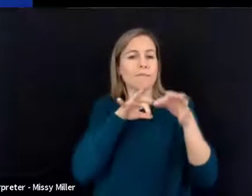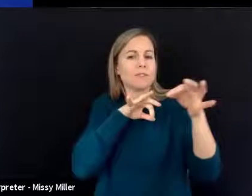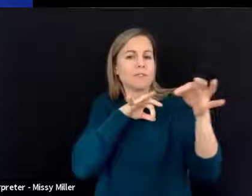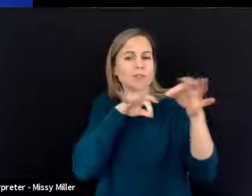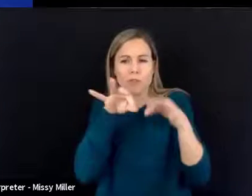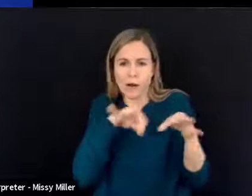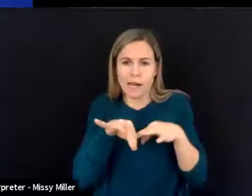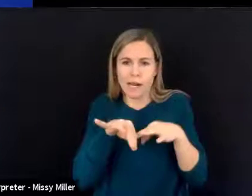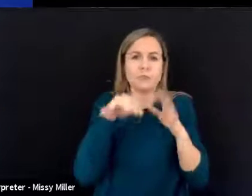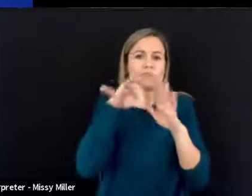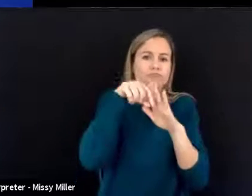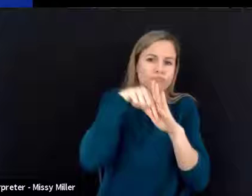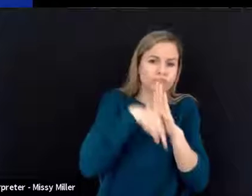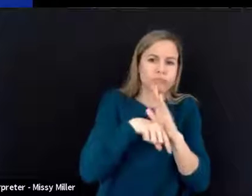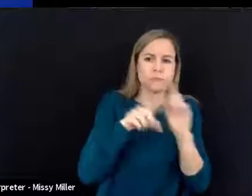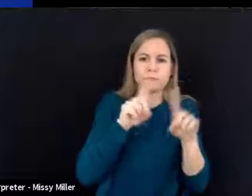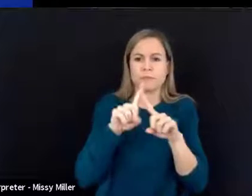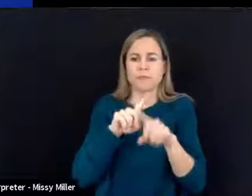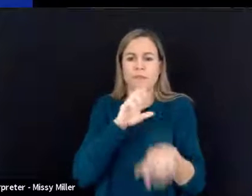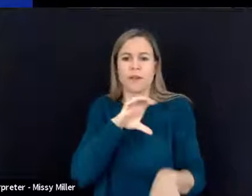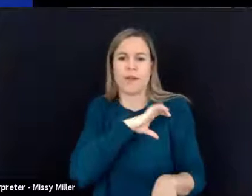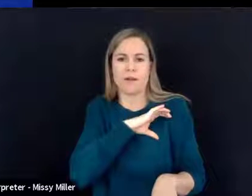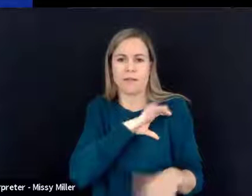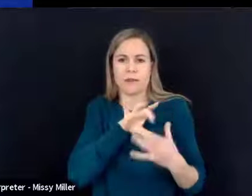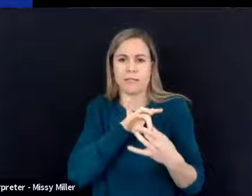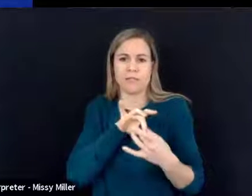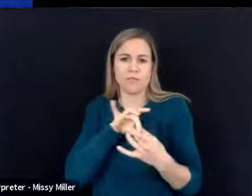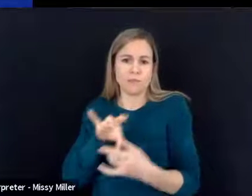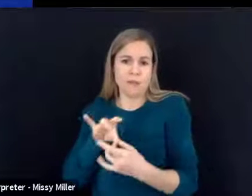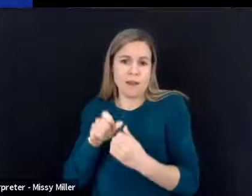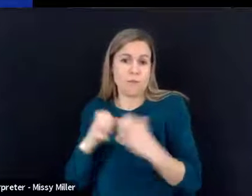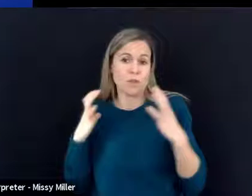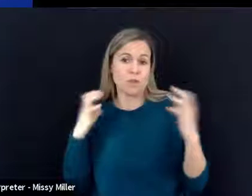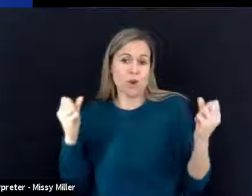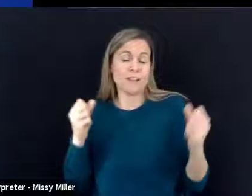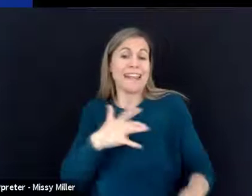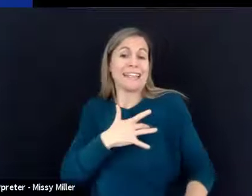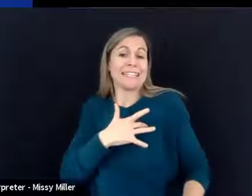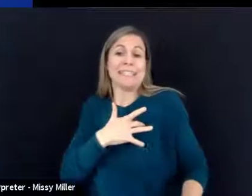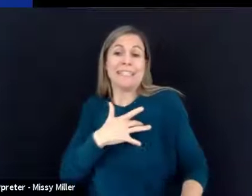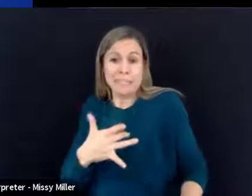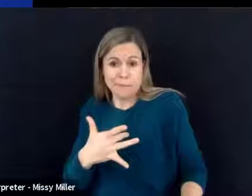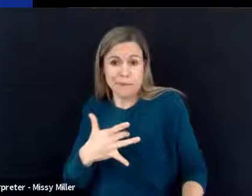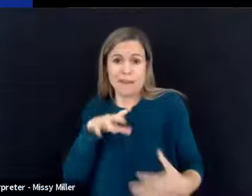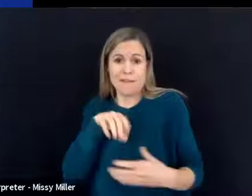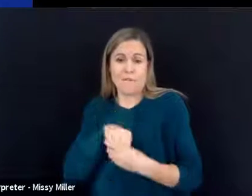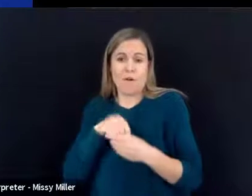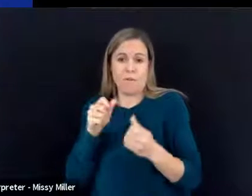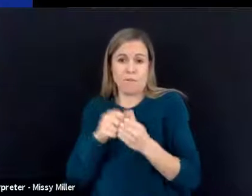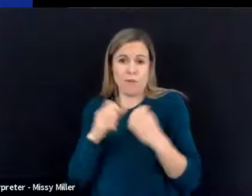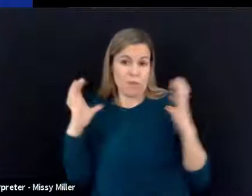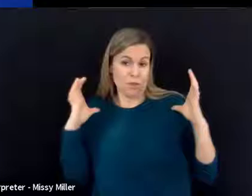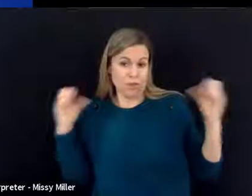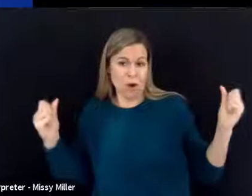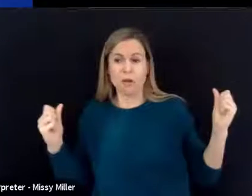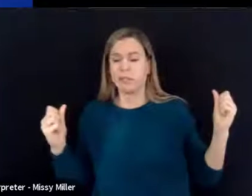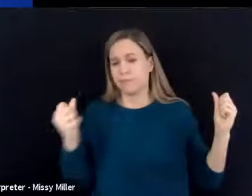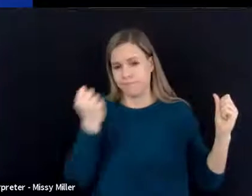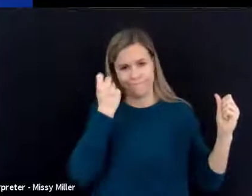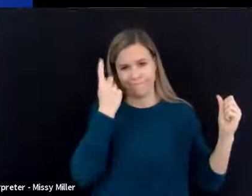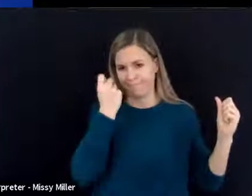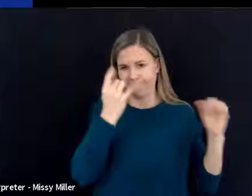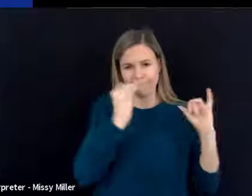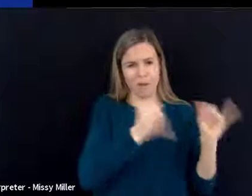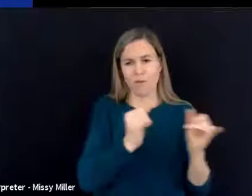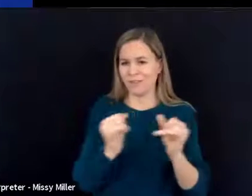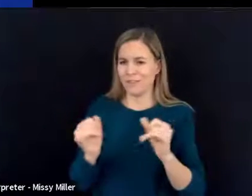litany of characteristics that typically describe individuals who have Charge Syndrome, every individual is